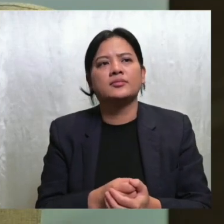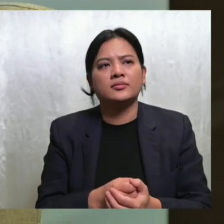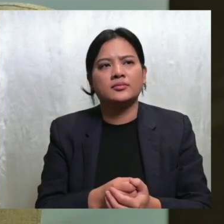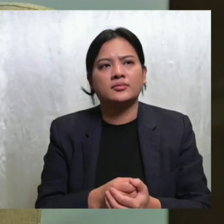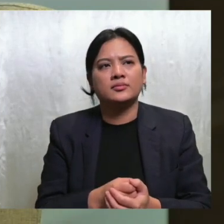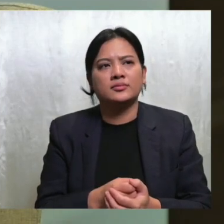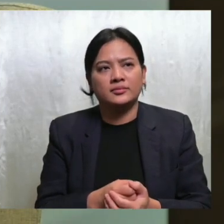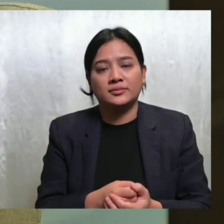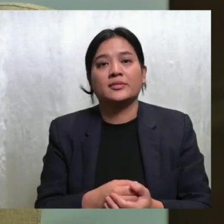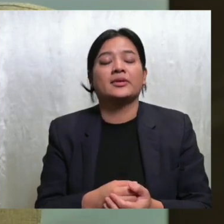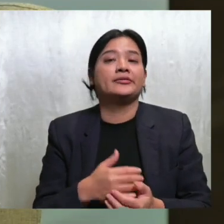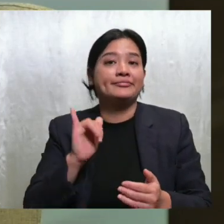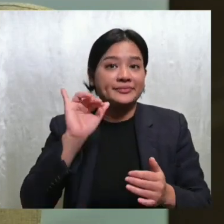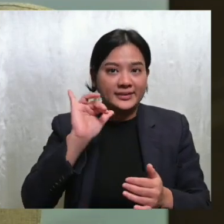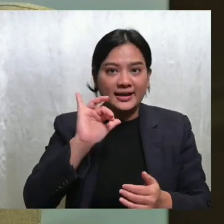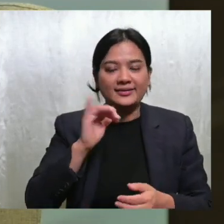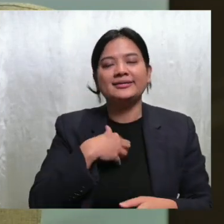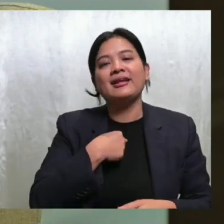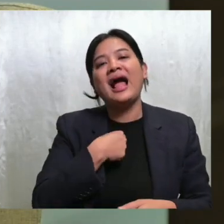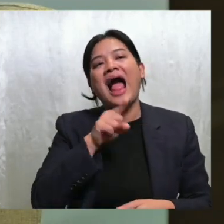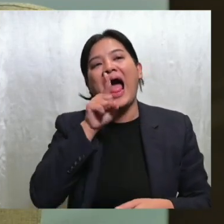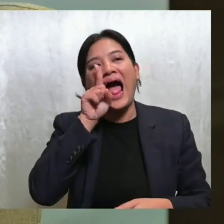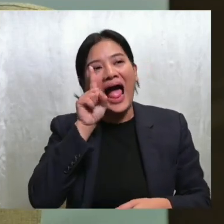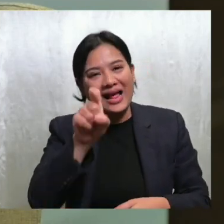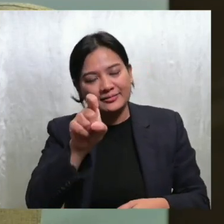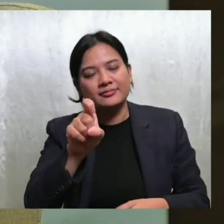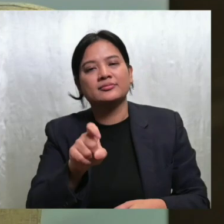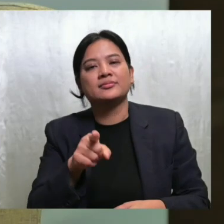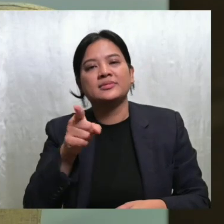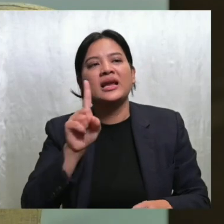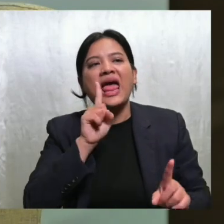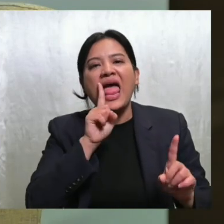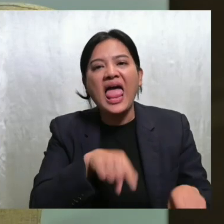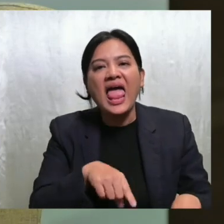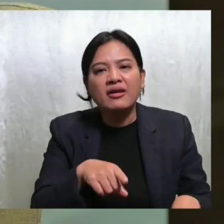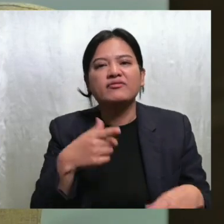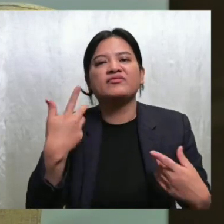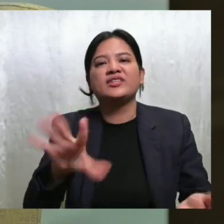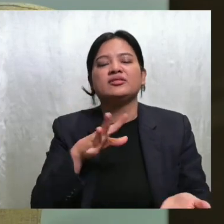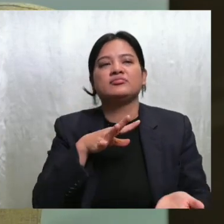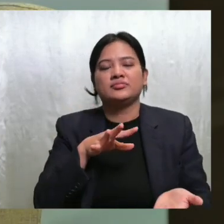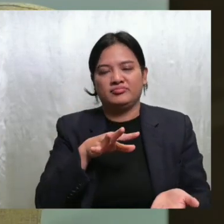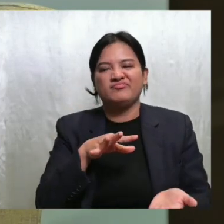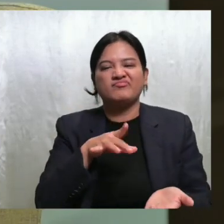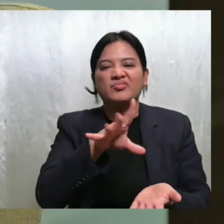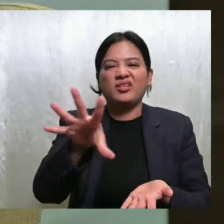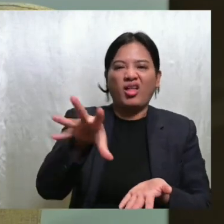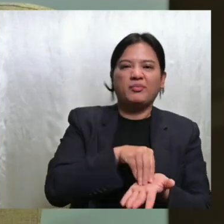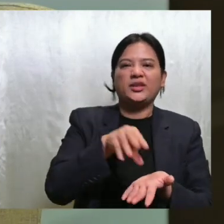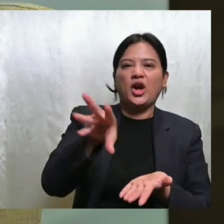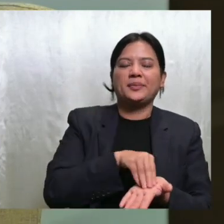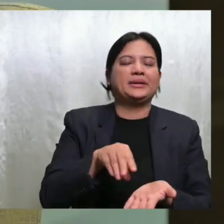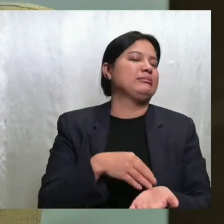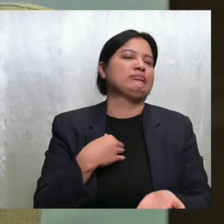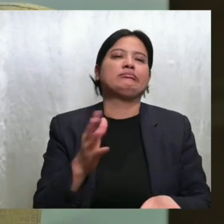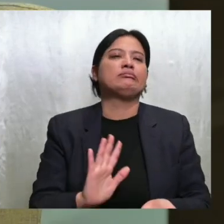maybe ask the students to explain how they derived, the answers to those questions. So something like that. So it takes a little more creativity,